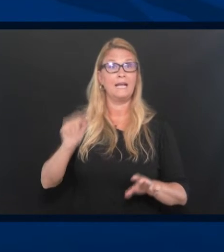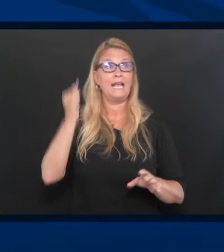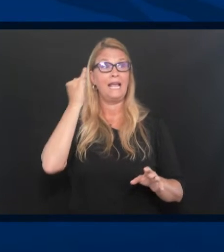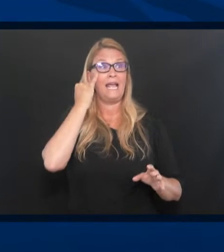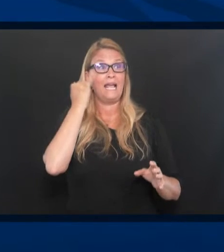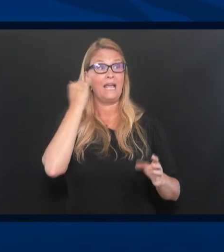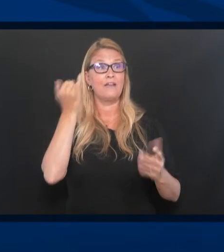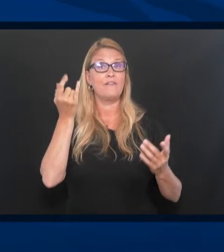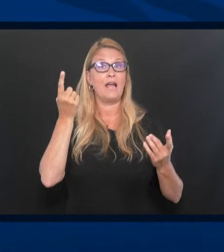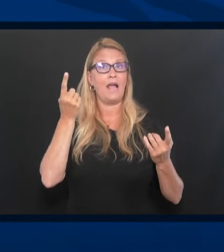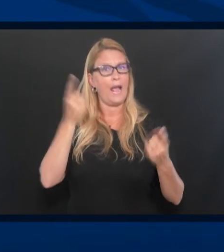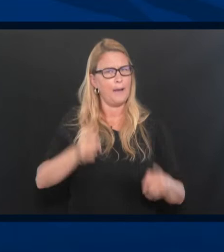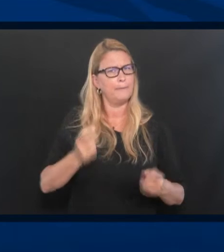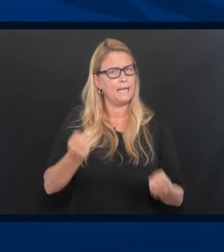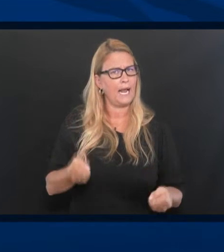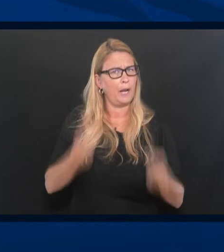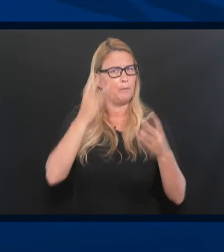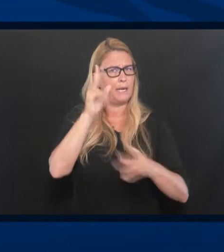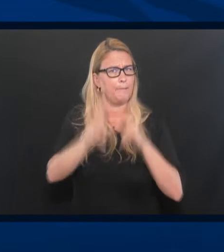have been impacted?